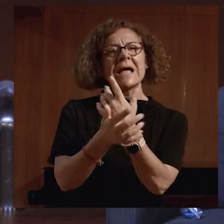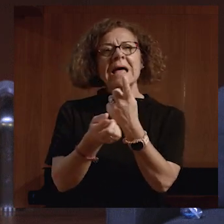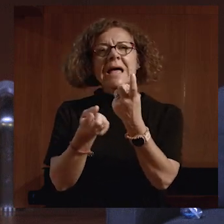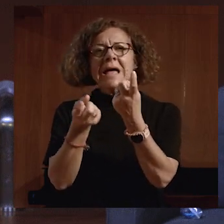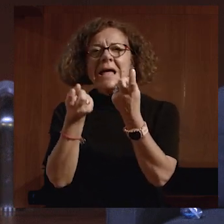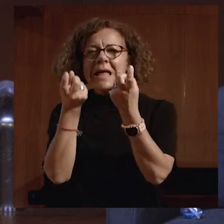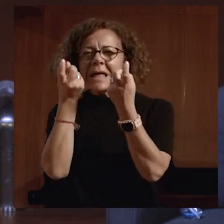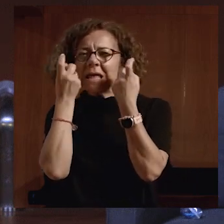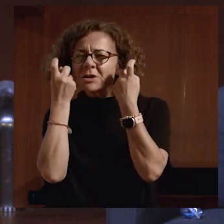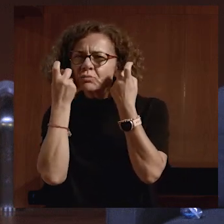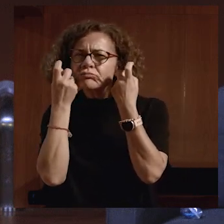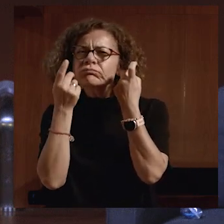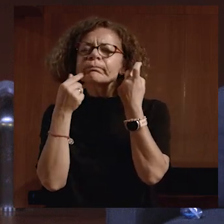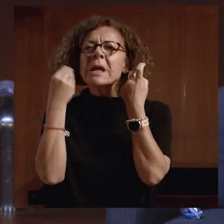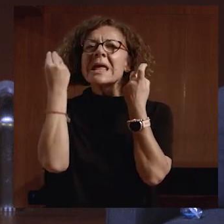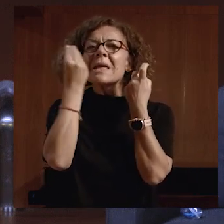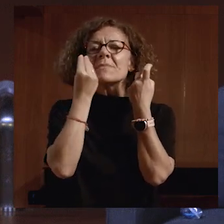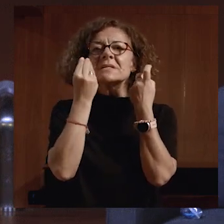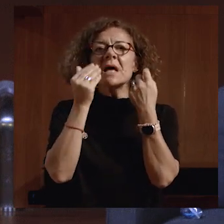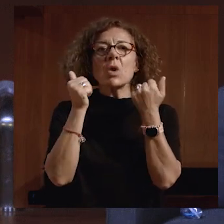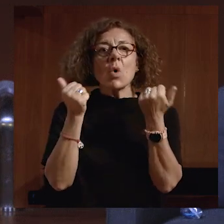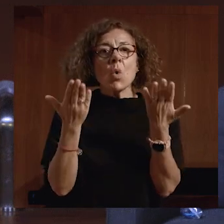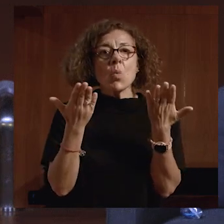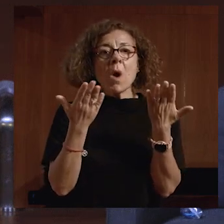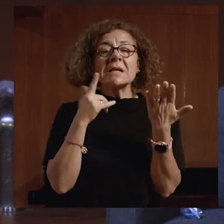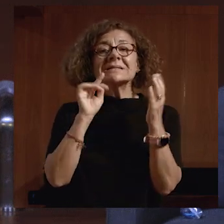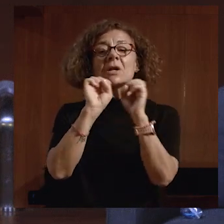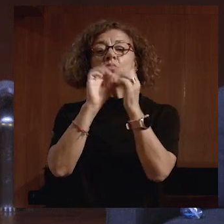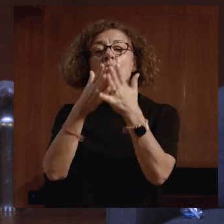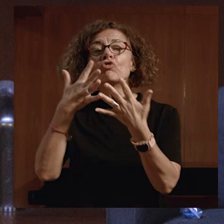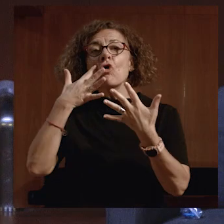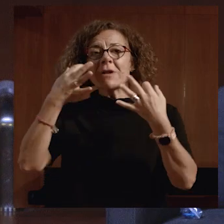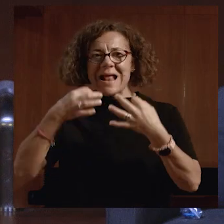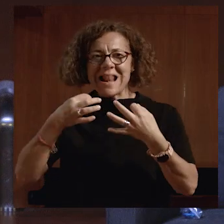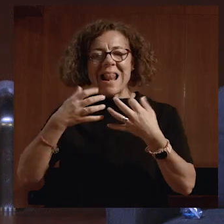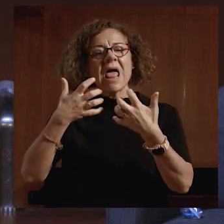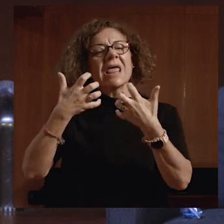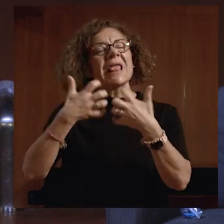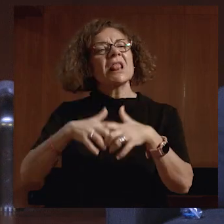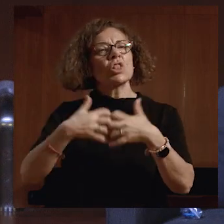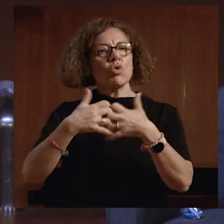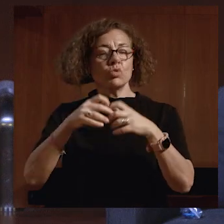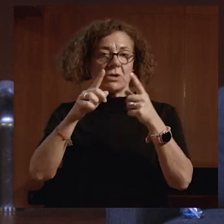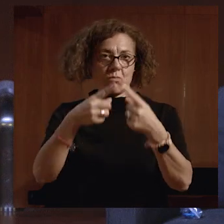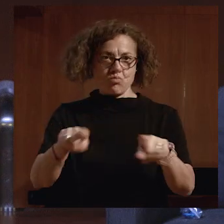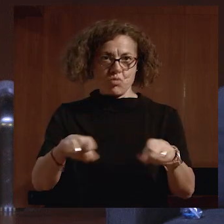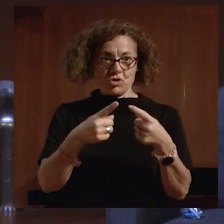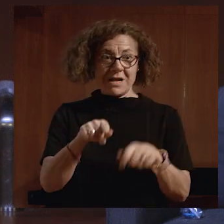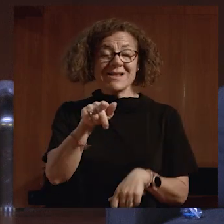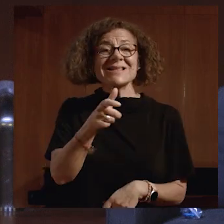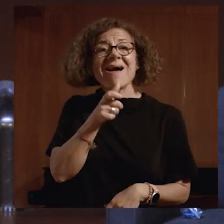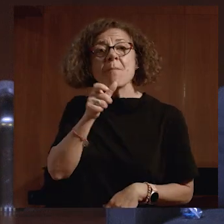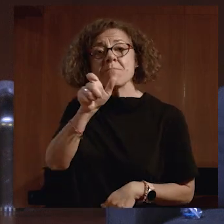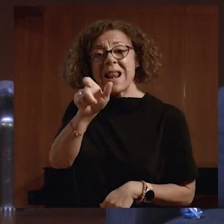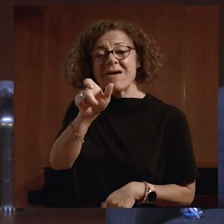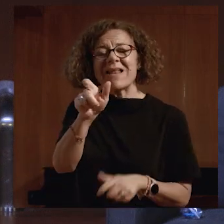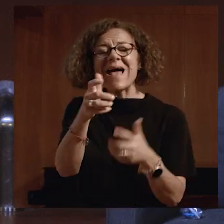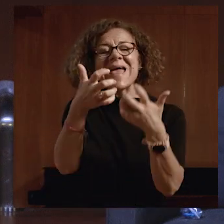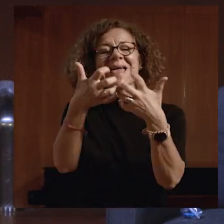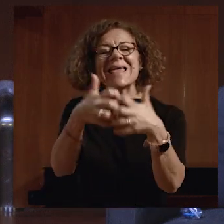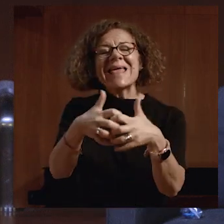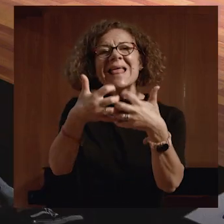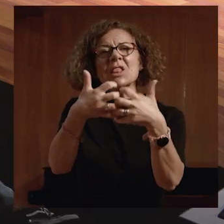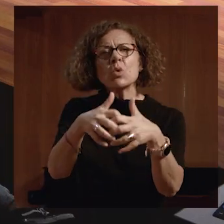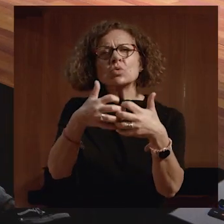real world of our music industry. And that word industry sometimes can feel a bit of a dirty word for us